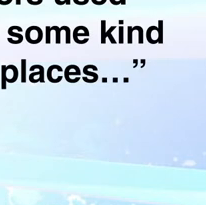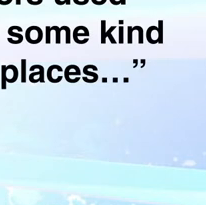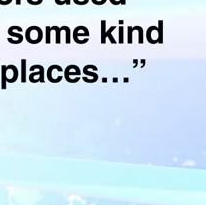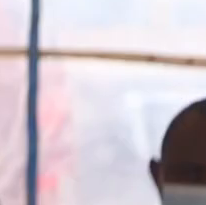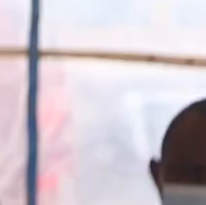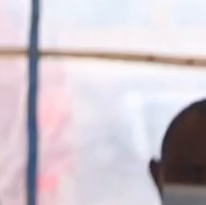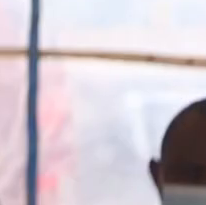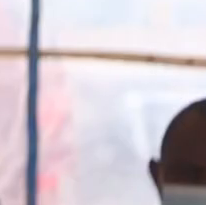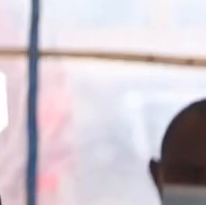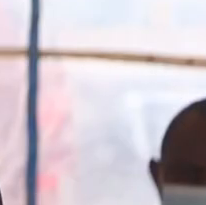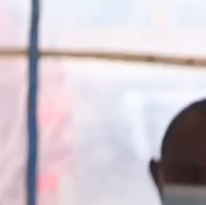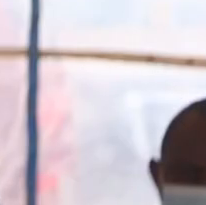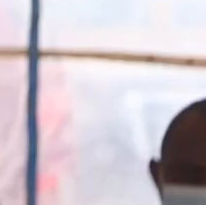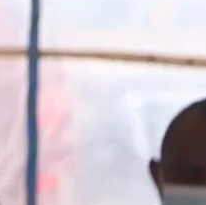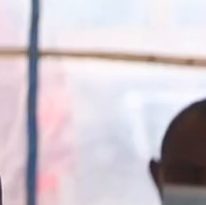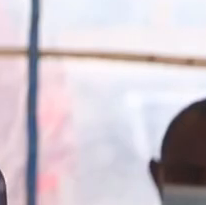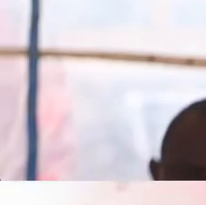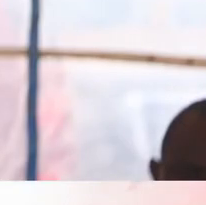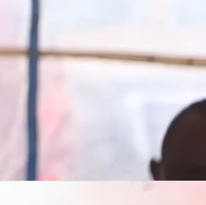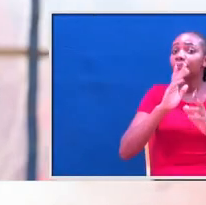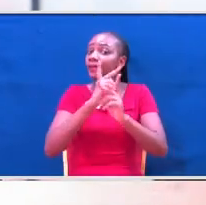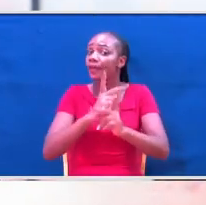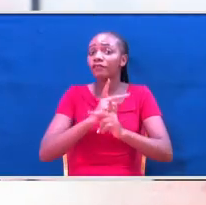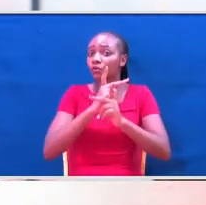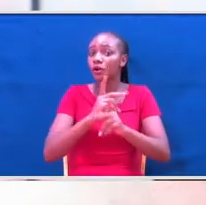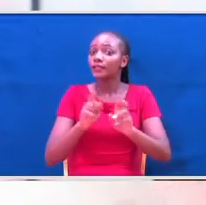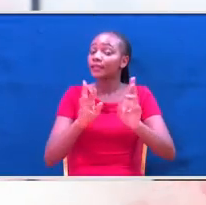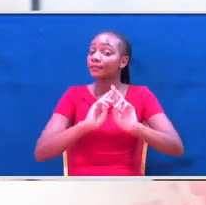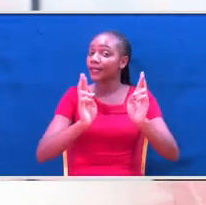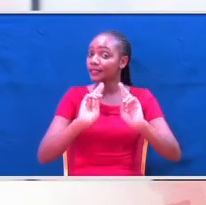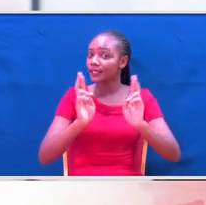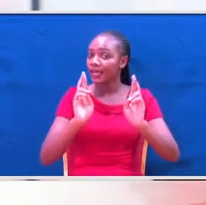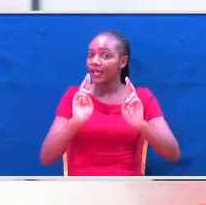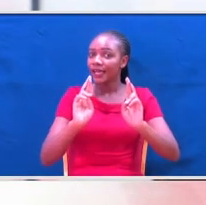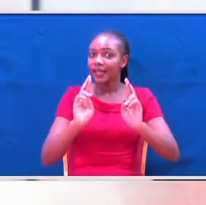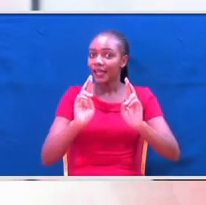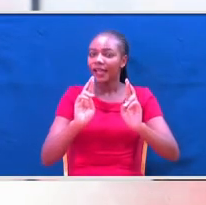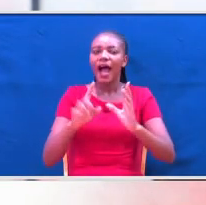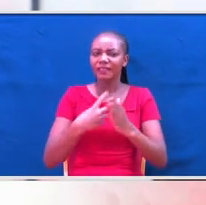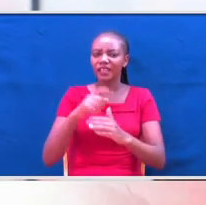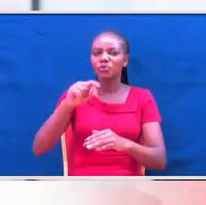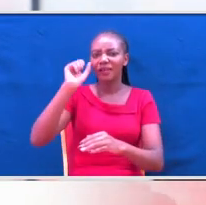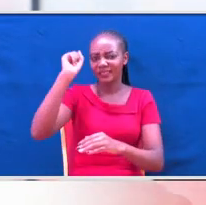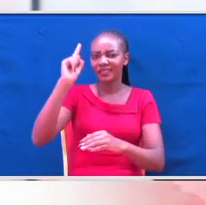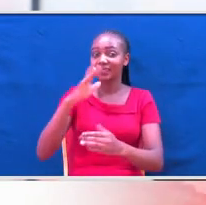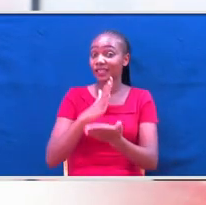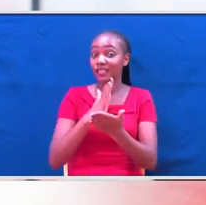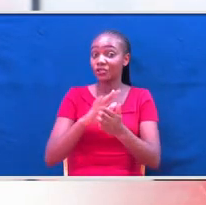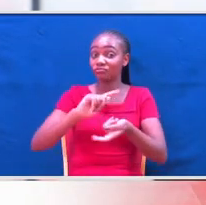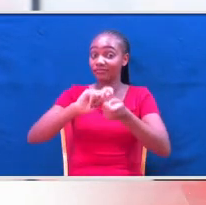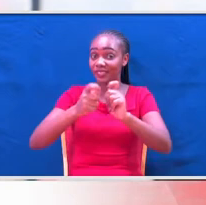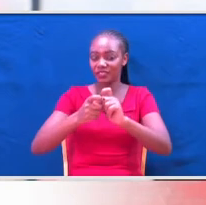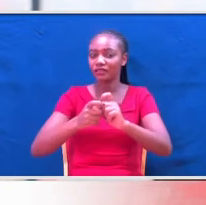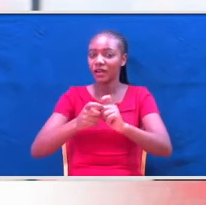of Kenyans. So kila mtu akae chonjo na mjue the true revolution is